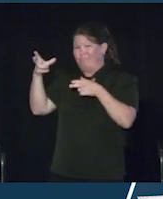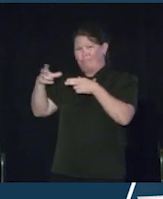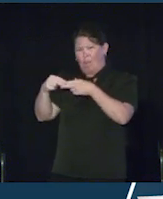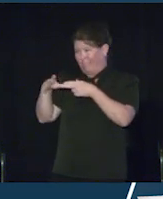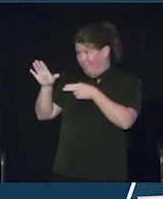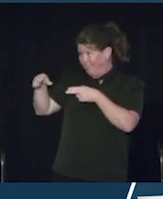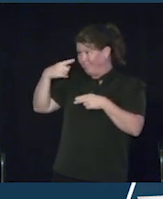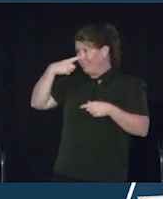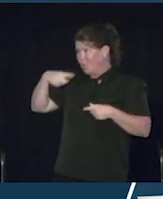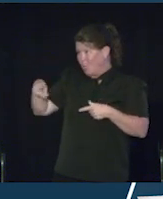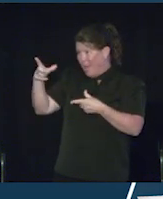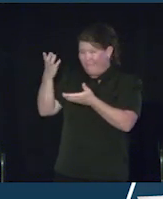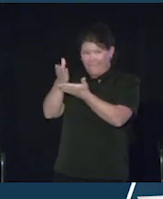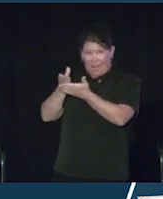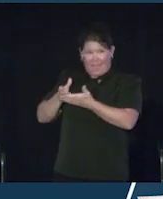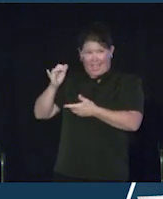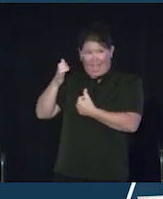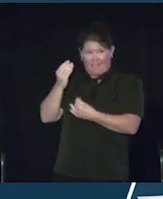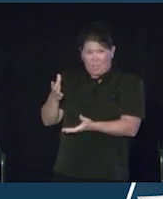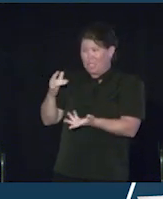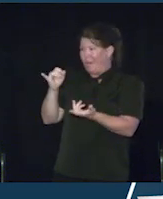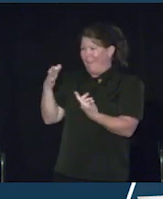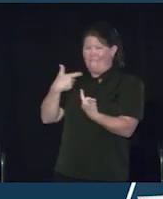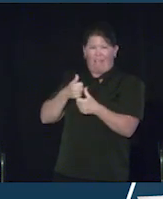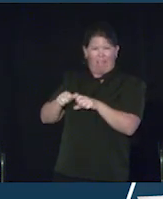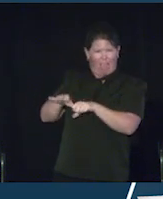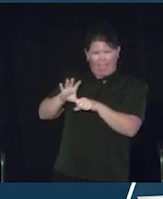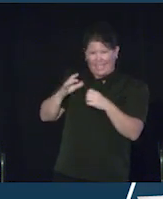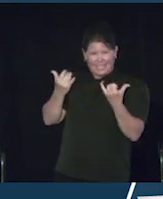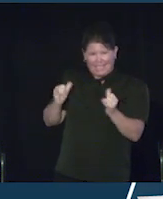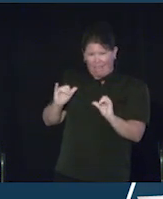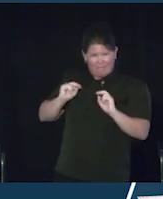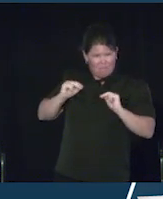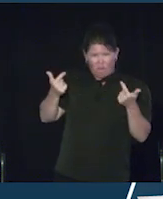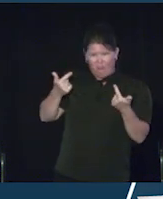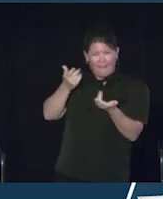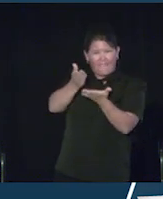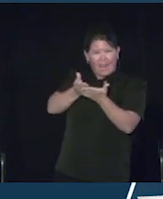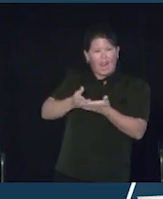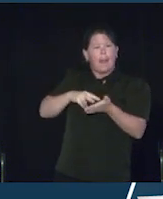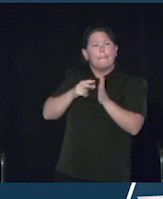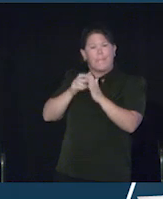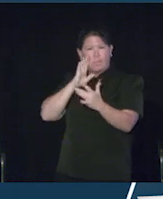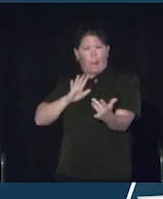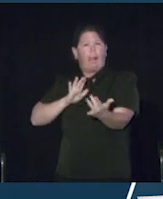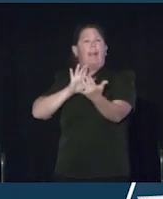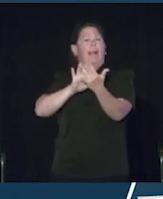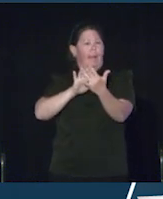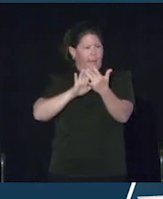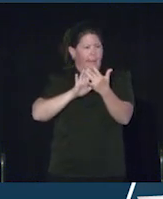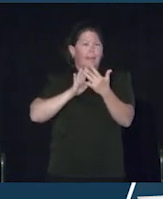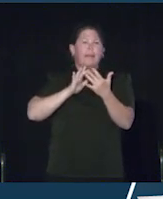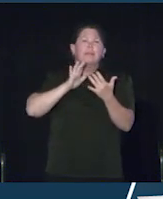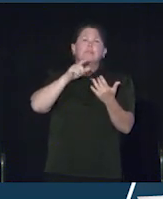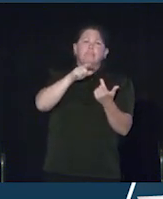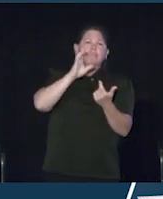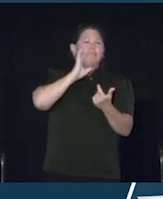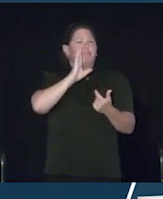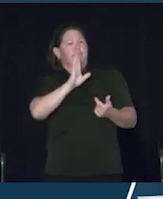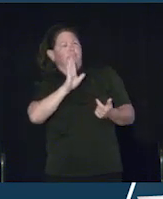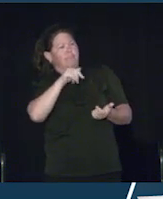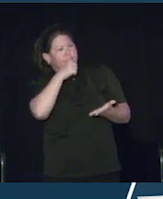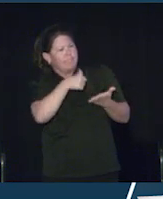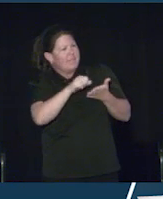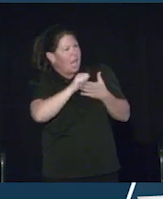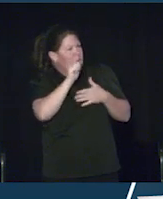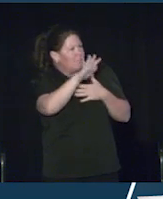this information. And if we're unable to verify it through that process, we'll reach out to you in a letter and say, hey, can you please provide your driver's license so